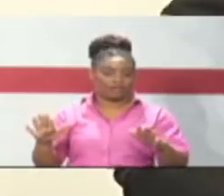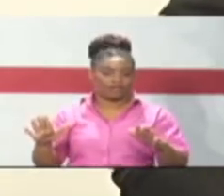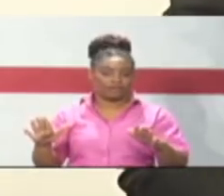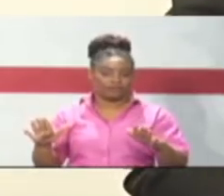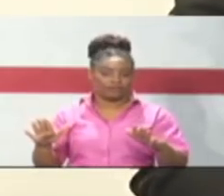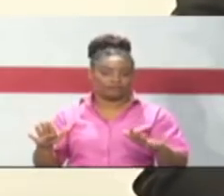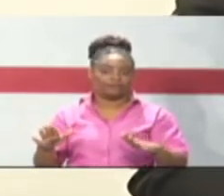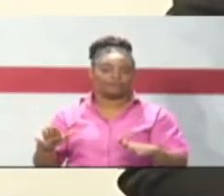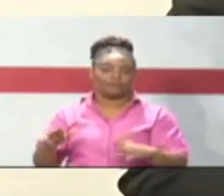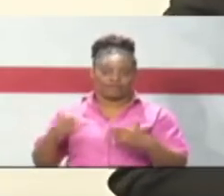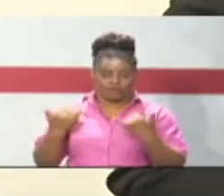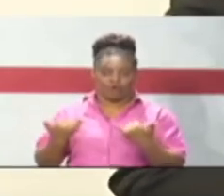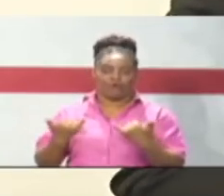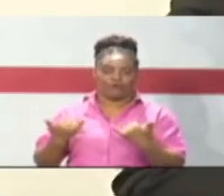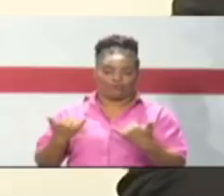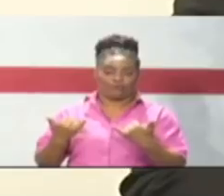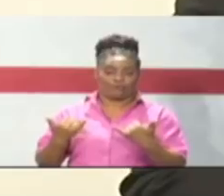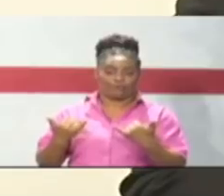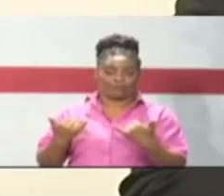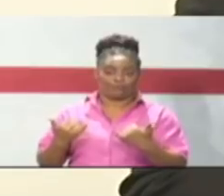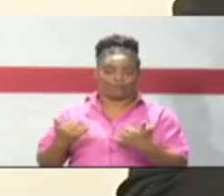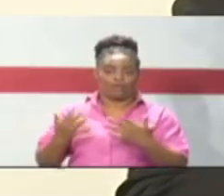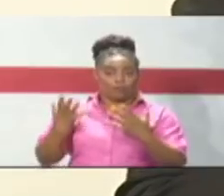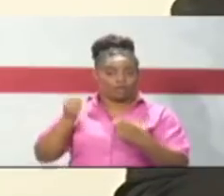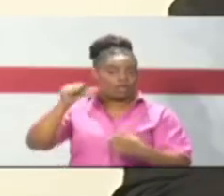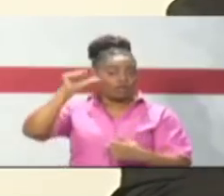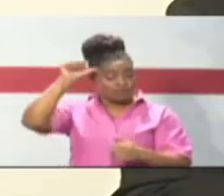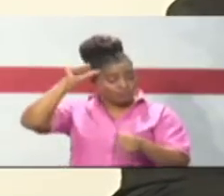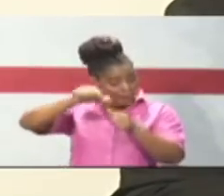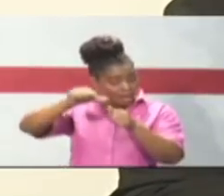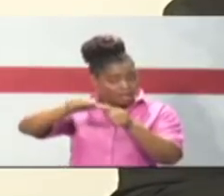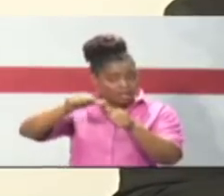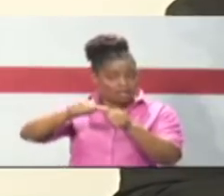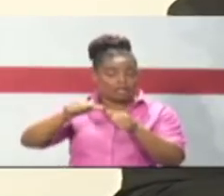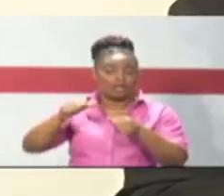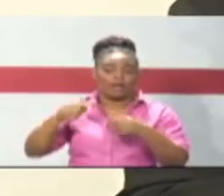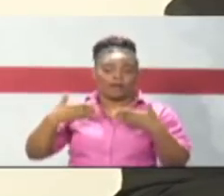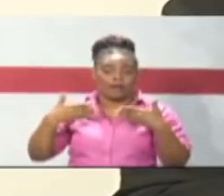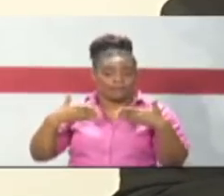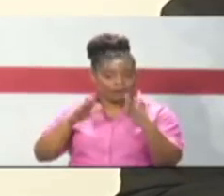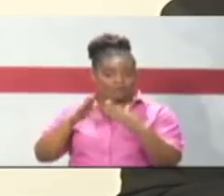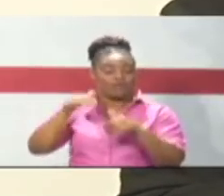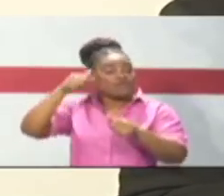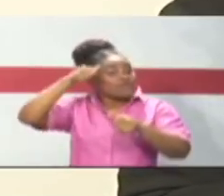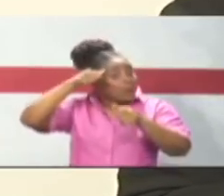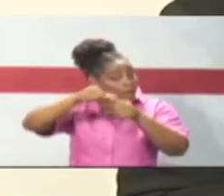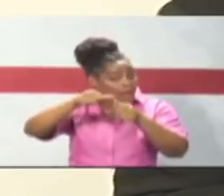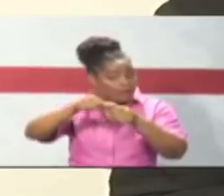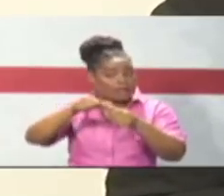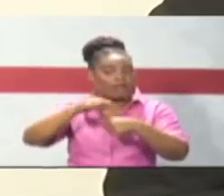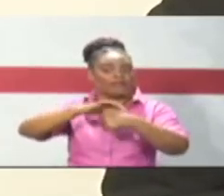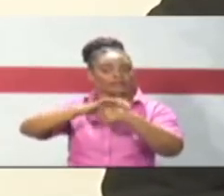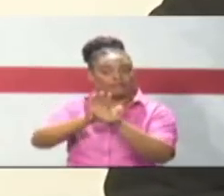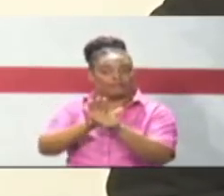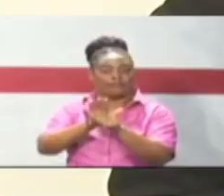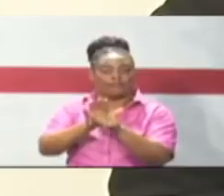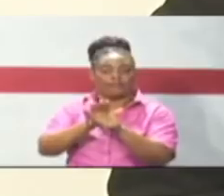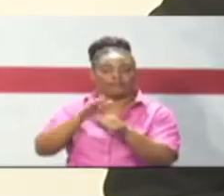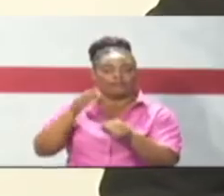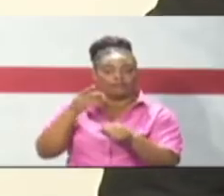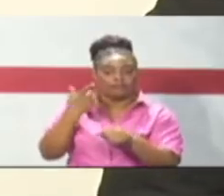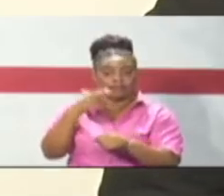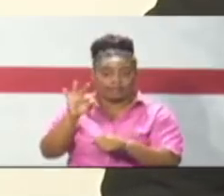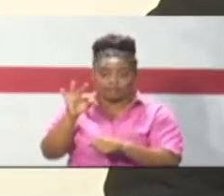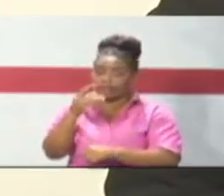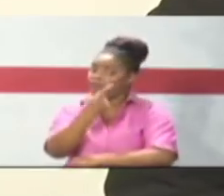As we close, we want to remind persons to remember the COVID-19 vaccines have proven time and